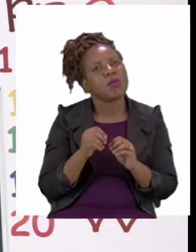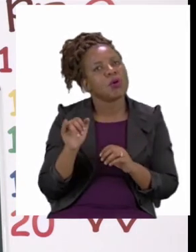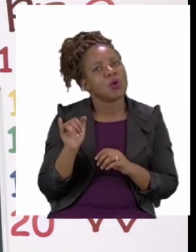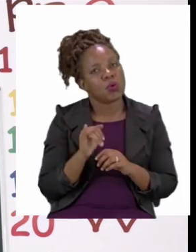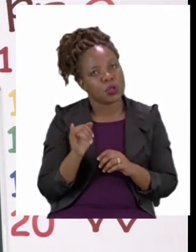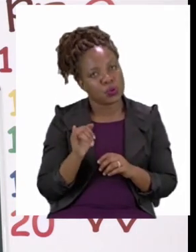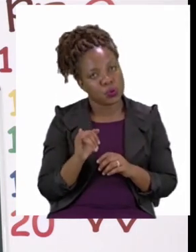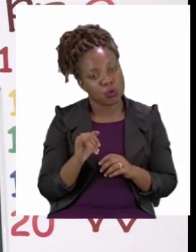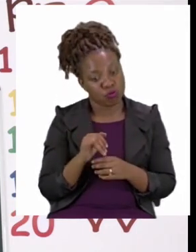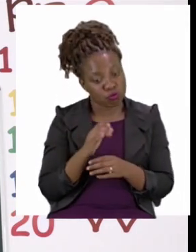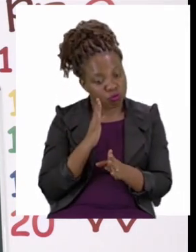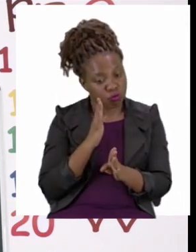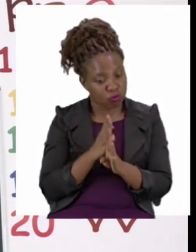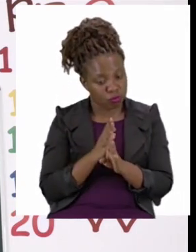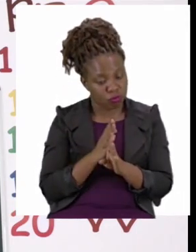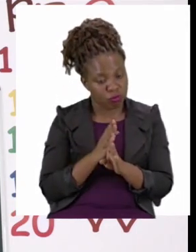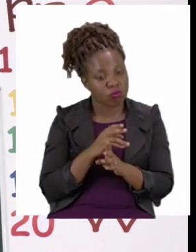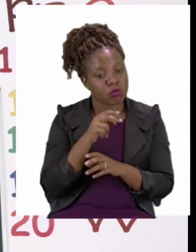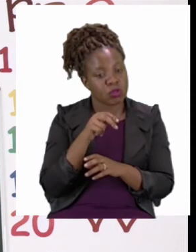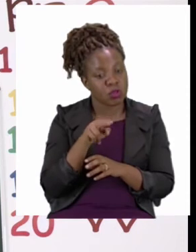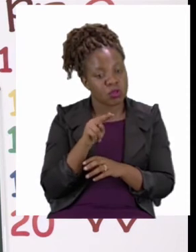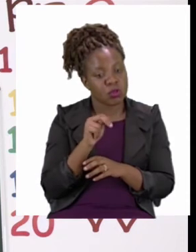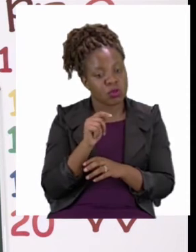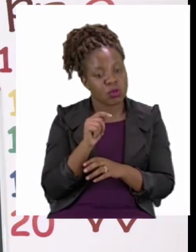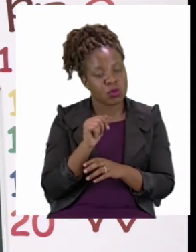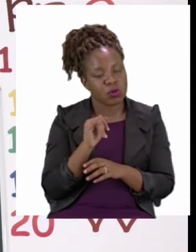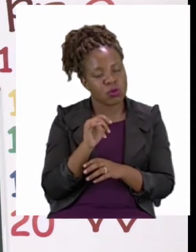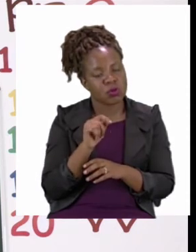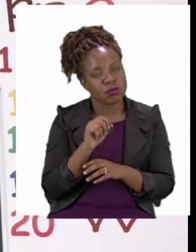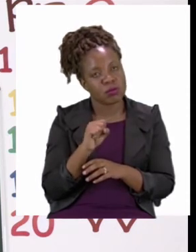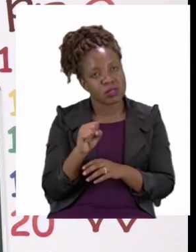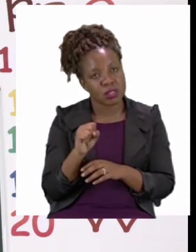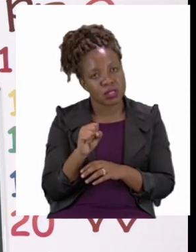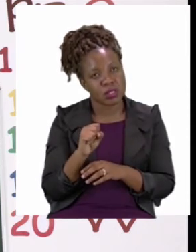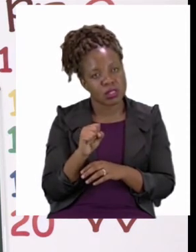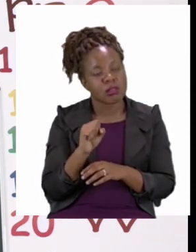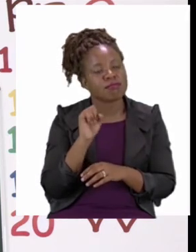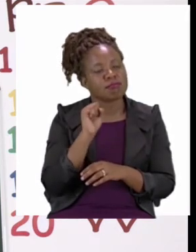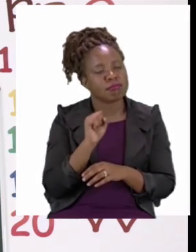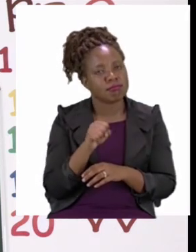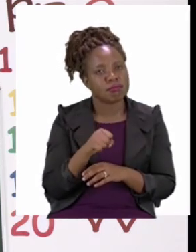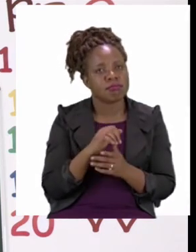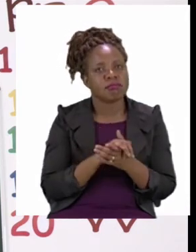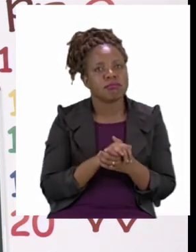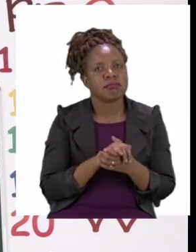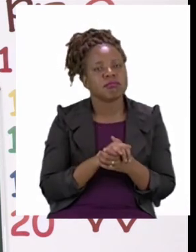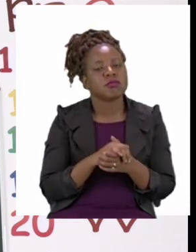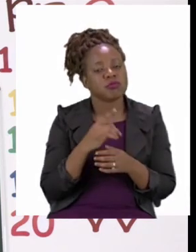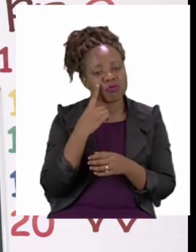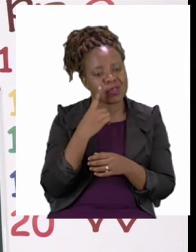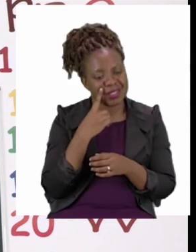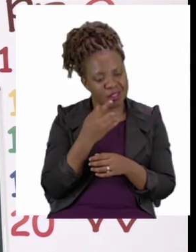is units for the number 48. And I want you to check as you